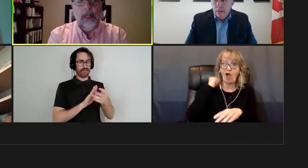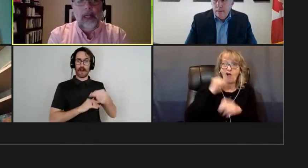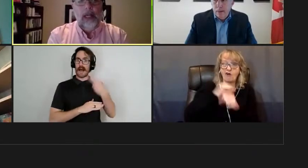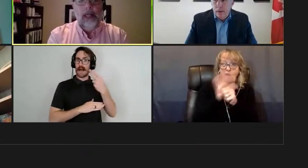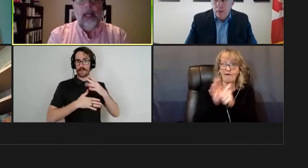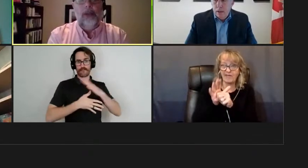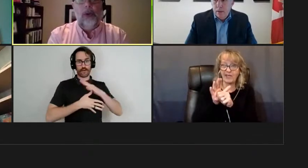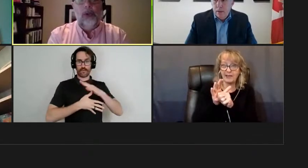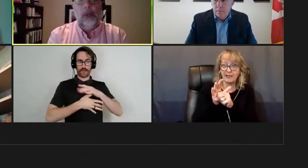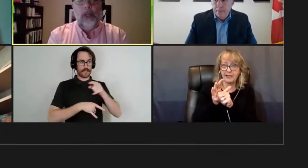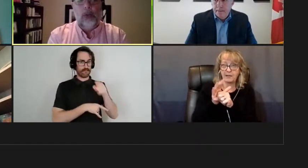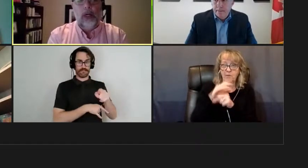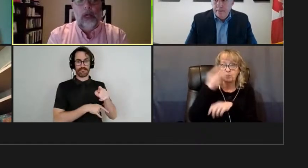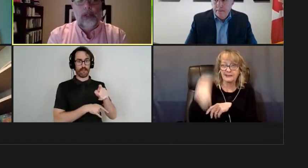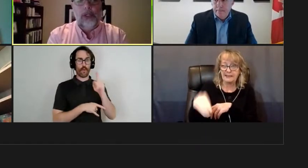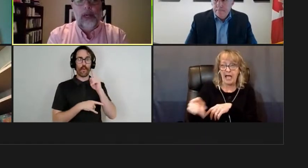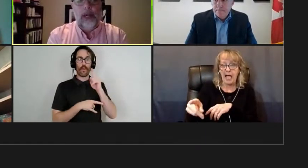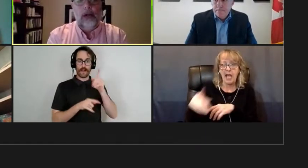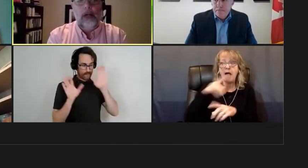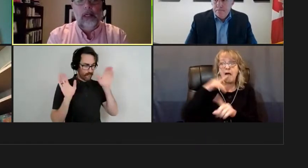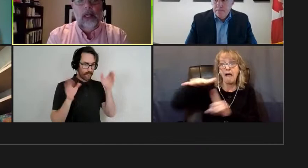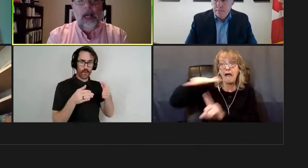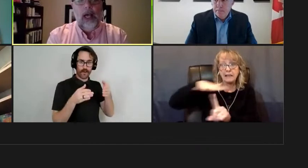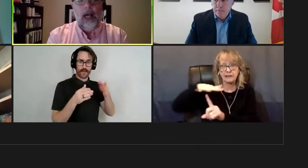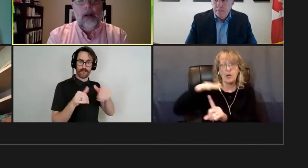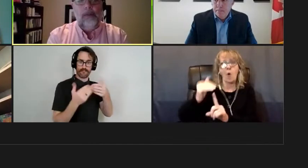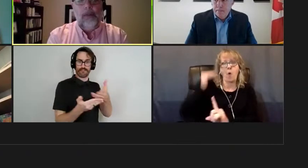neighborhood, then those are the ones we're concentrating on.